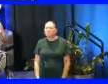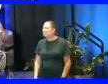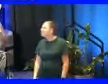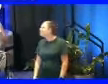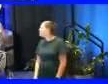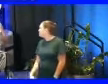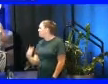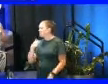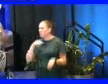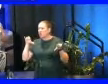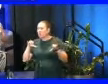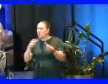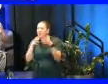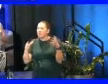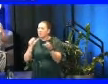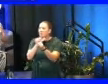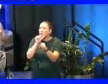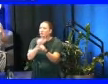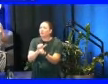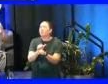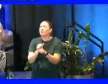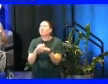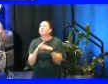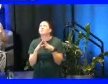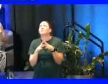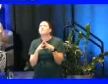so I do a lot of work in